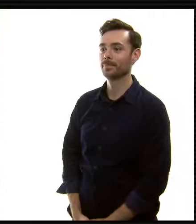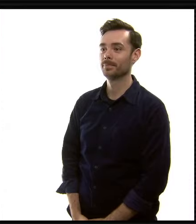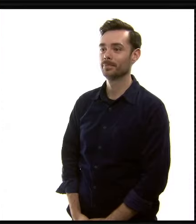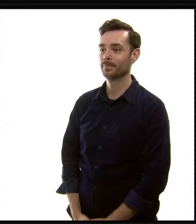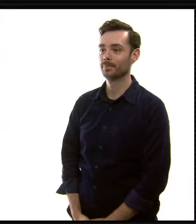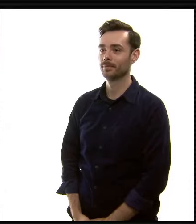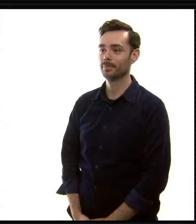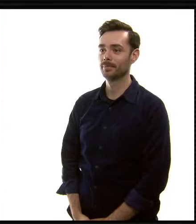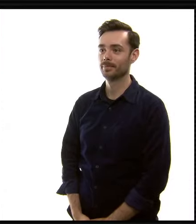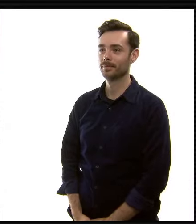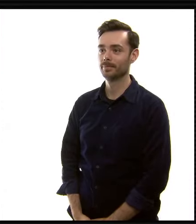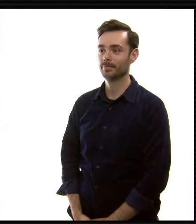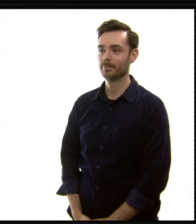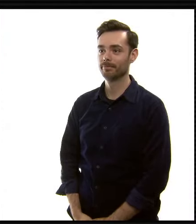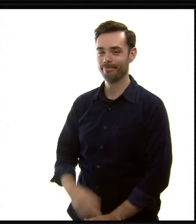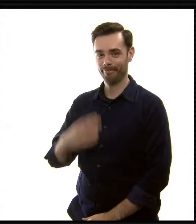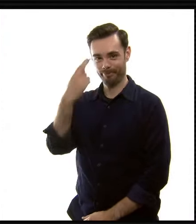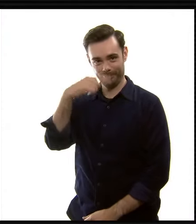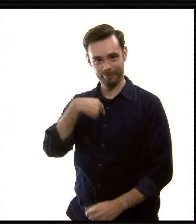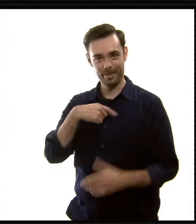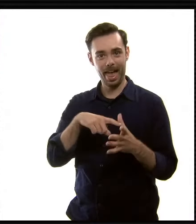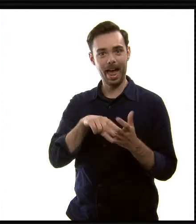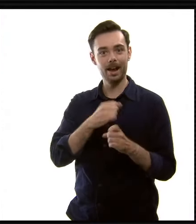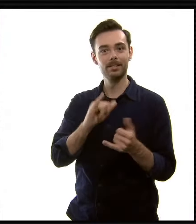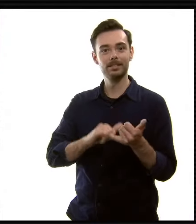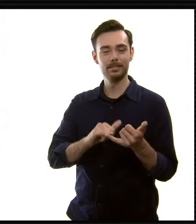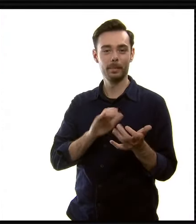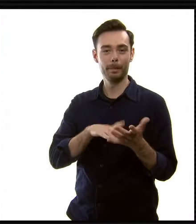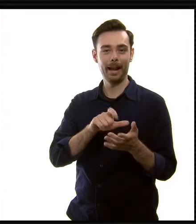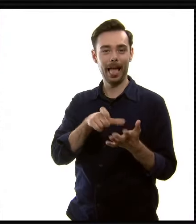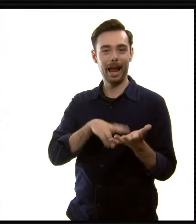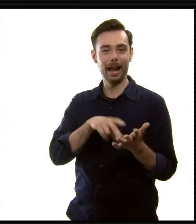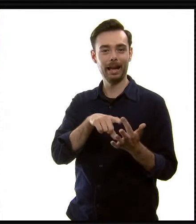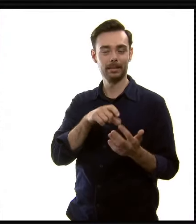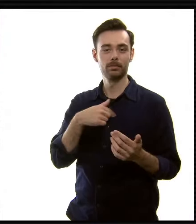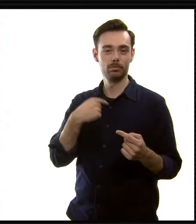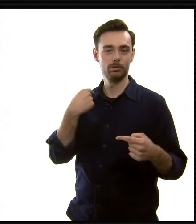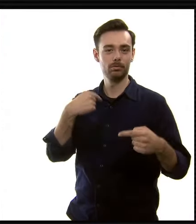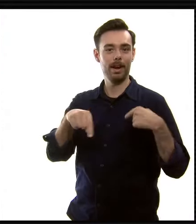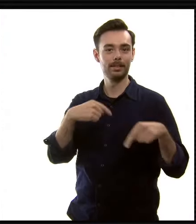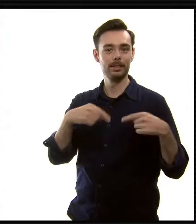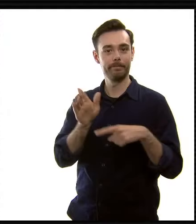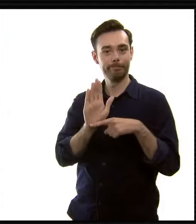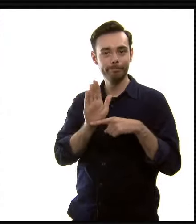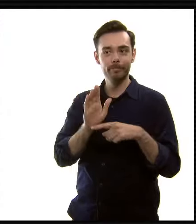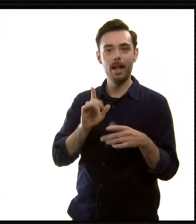My name is Angus Maclane, and I am the director of Lightyear.